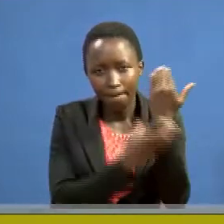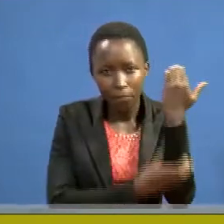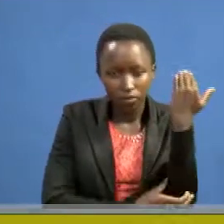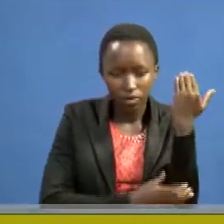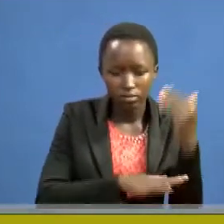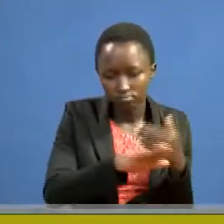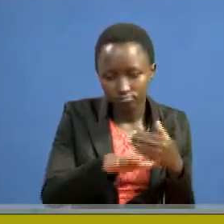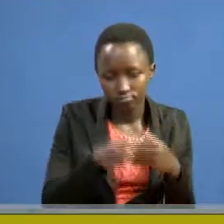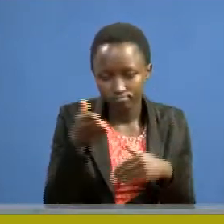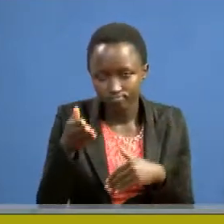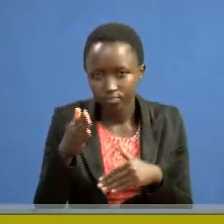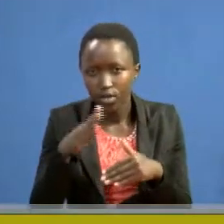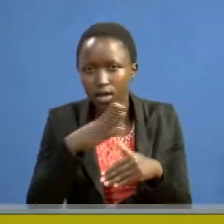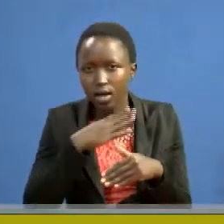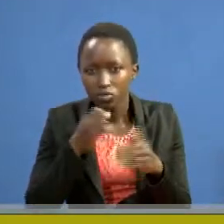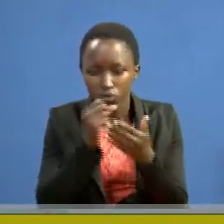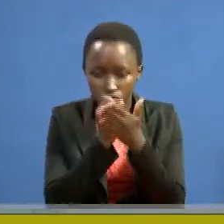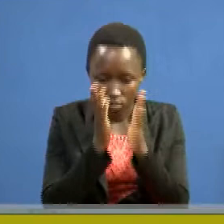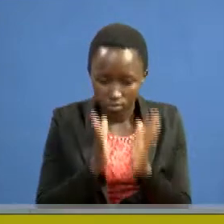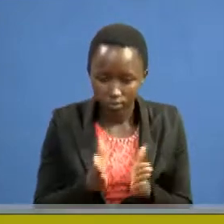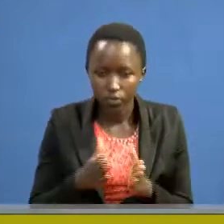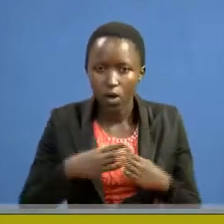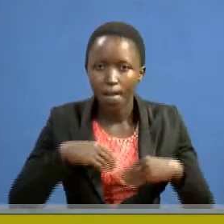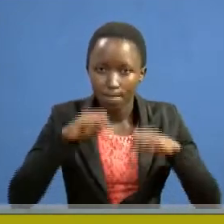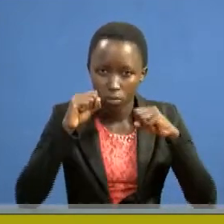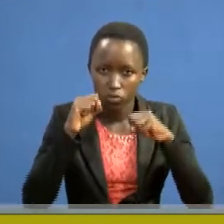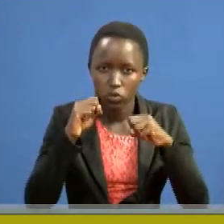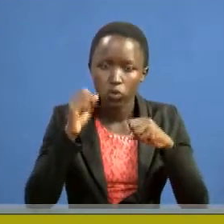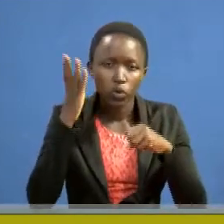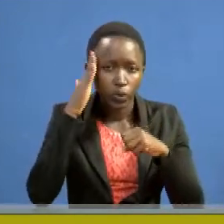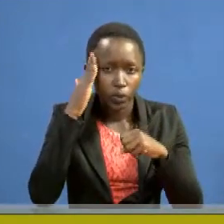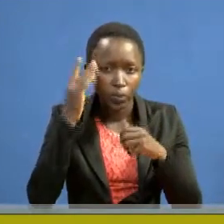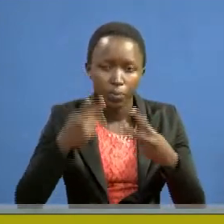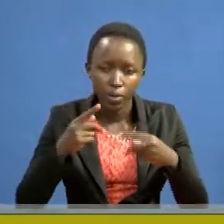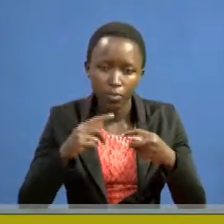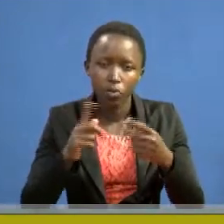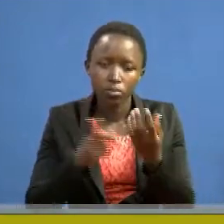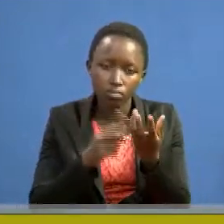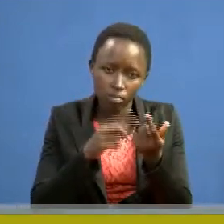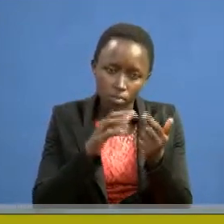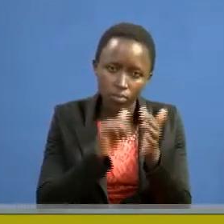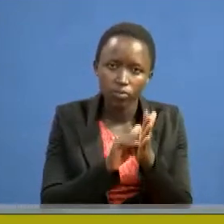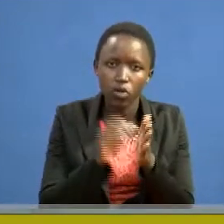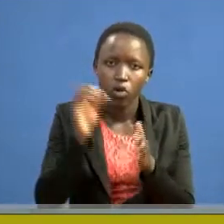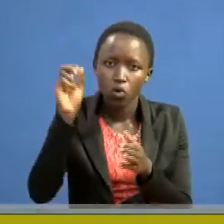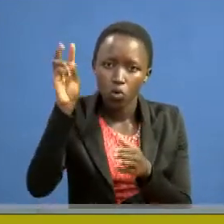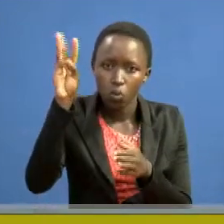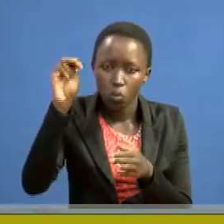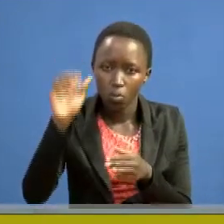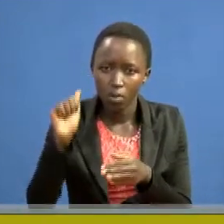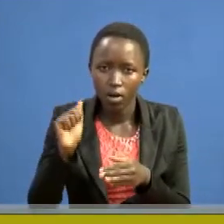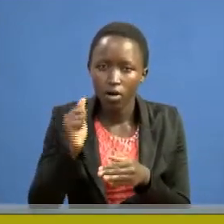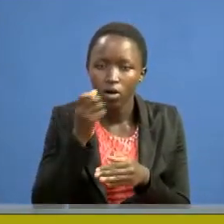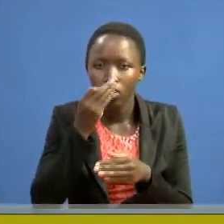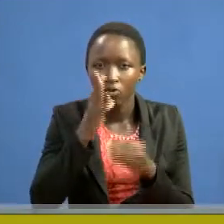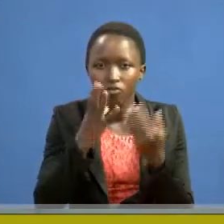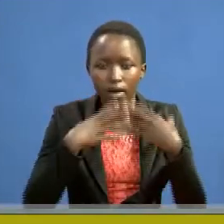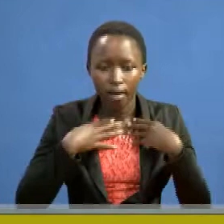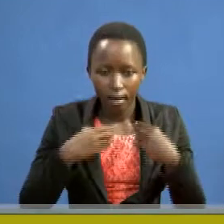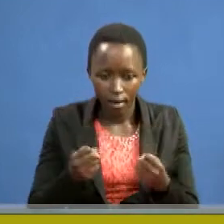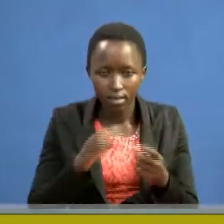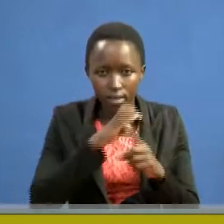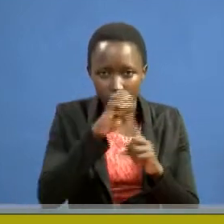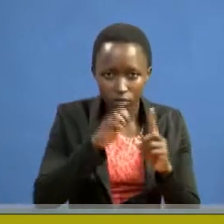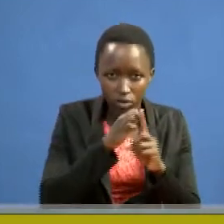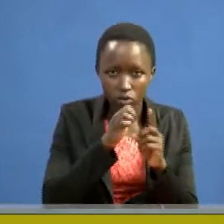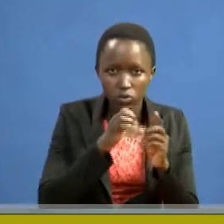eneo hilo. Kulingana na afisa mkuu wa kutathmini idadi ya watu katika kaunti hiyo, Moses Ouma, masuala ya afya na